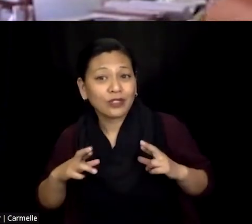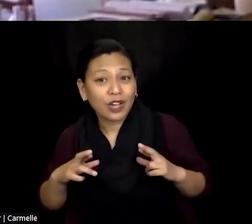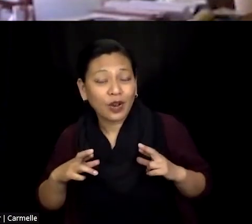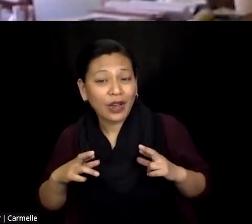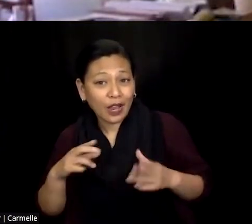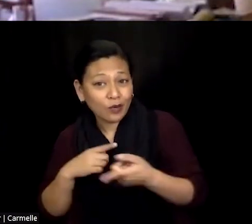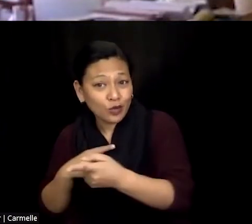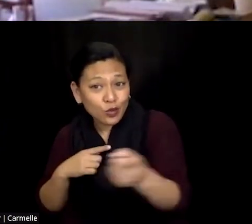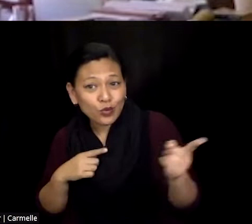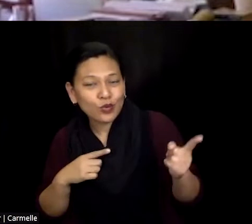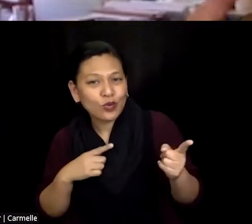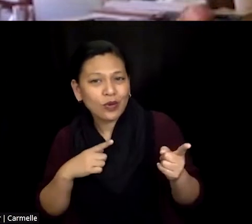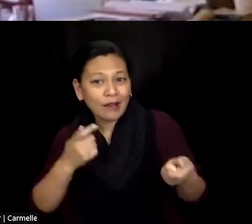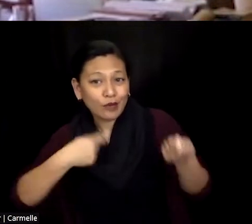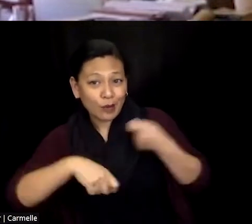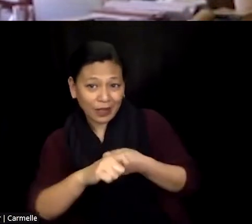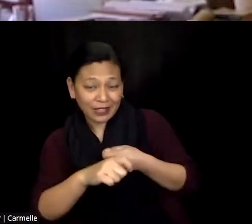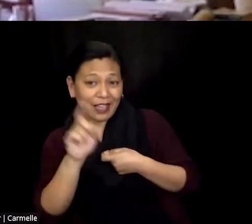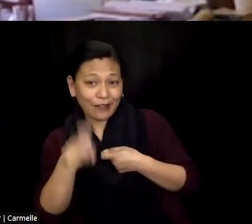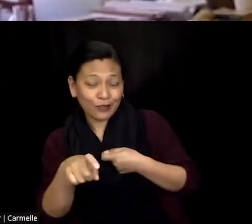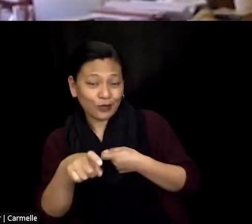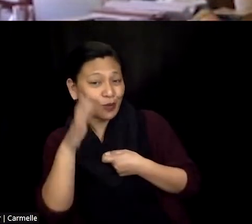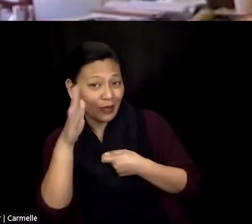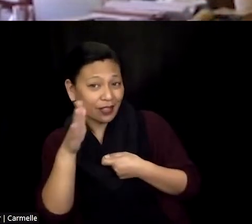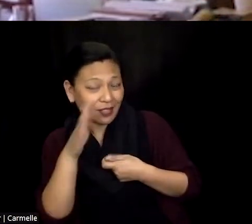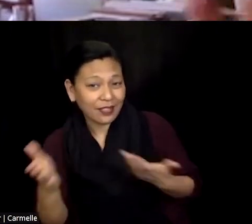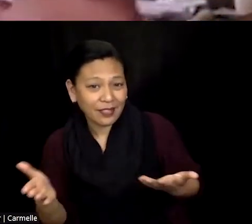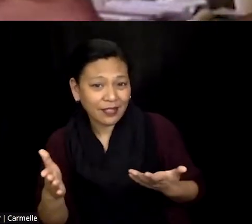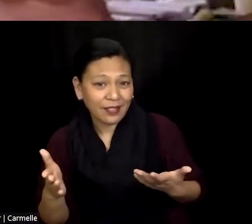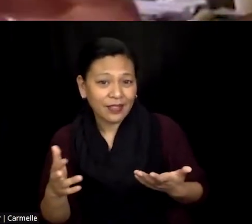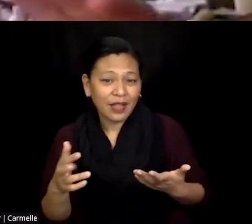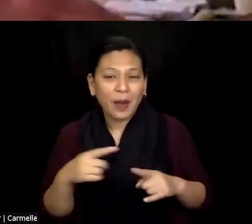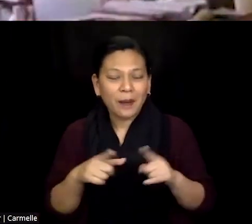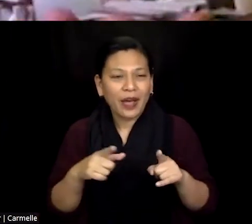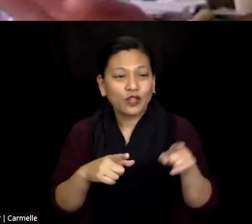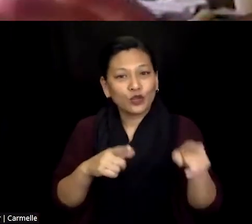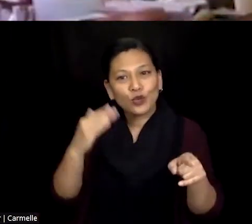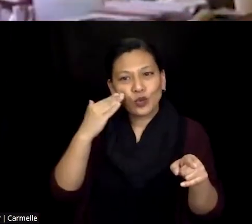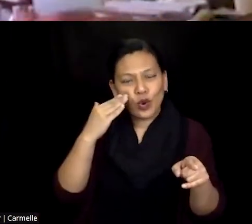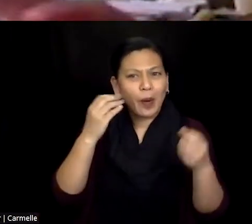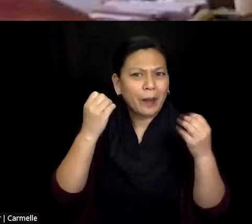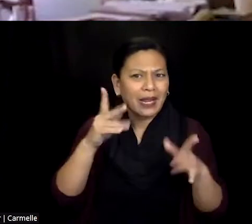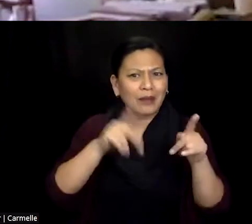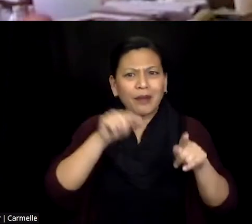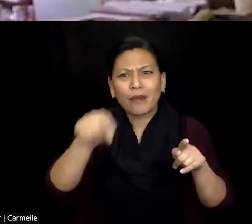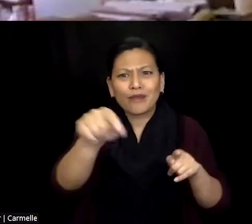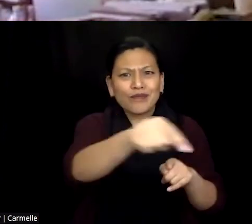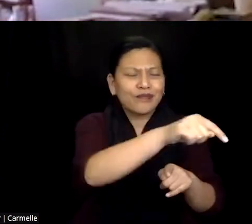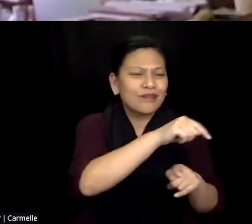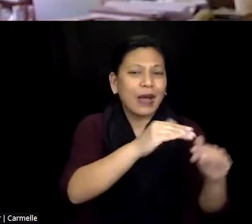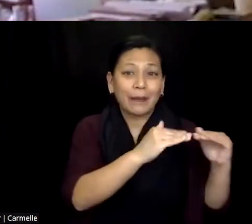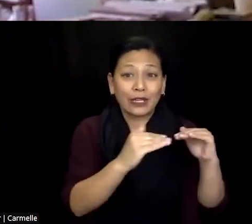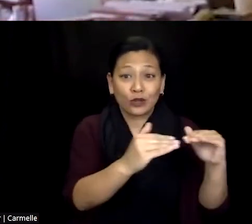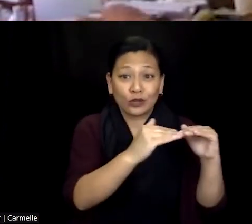and one of y'all is going to have to take my position, and you will have known 1,000 people who are friends of yours that